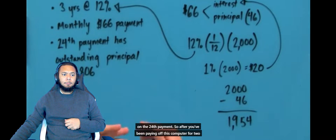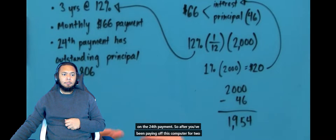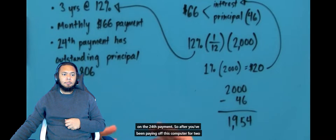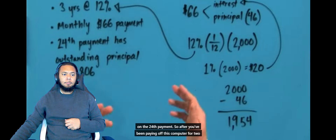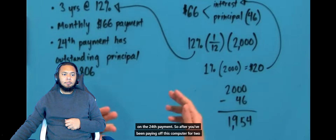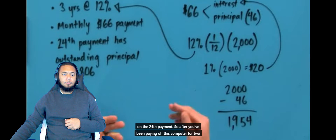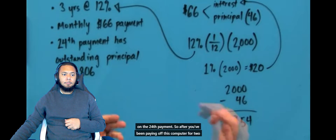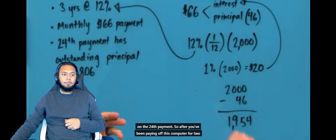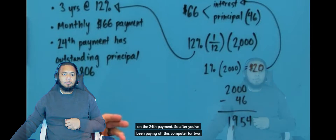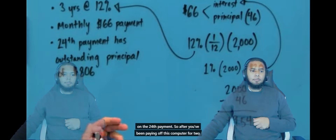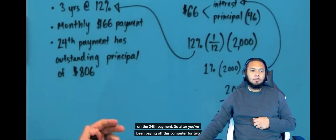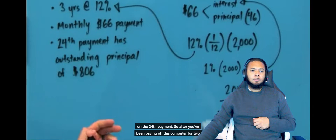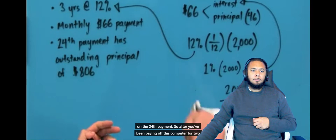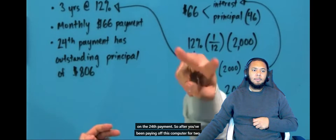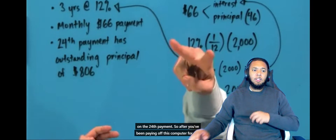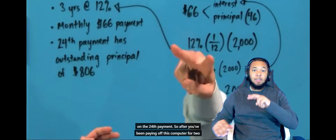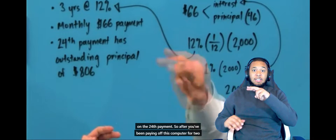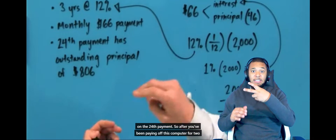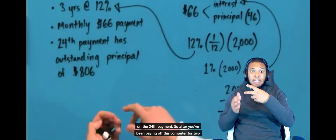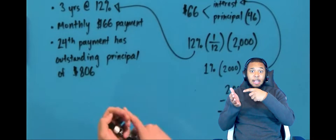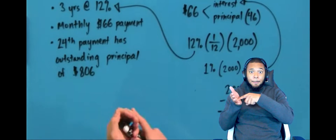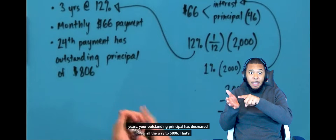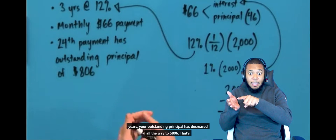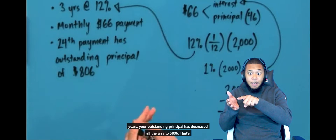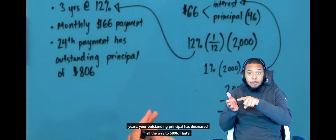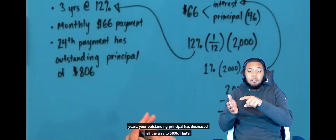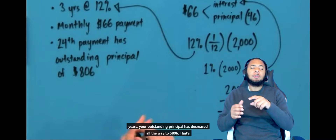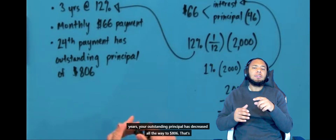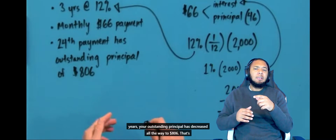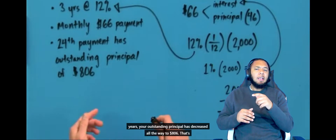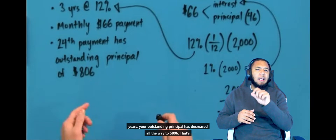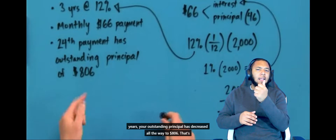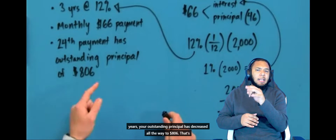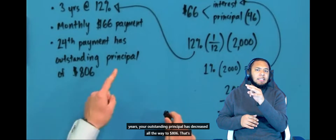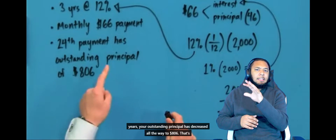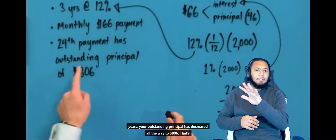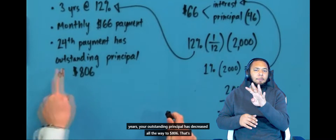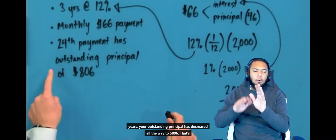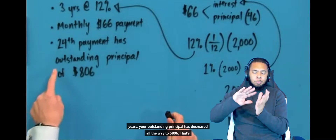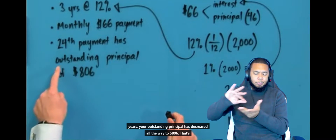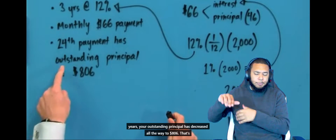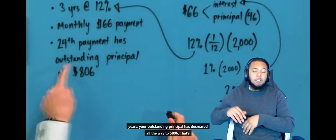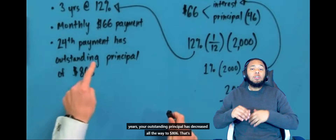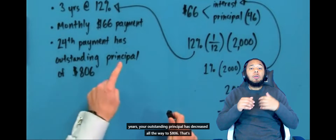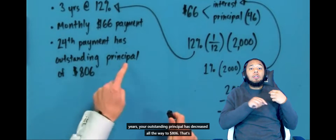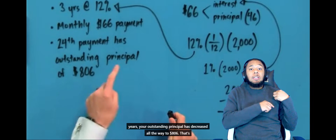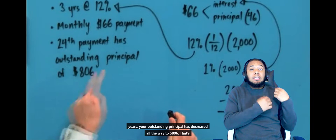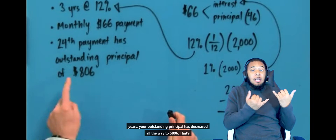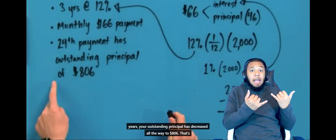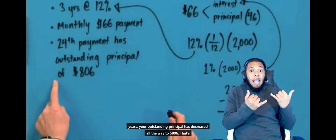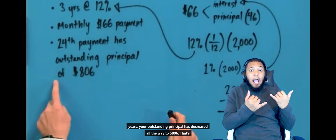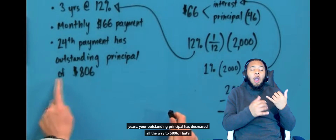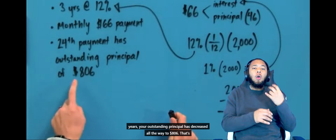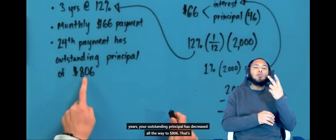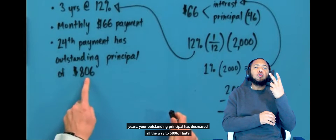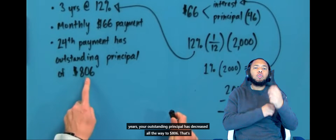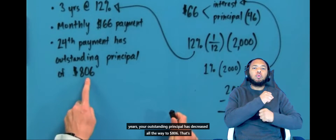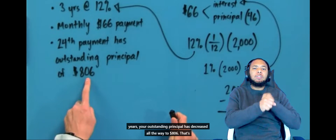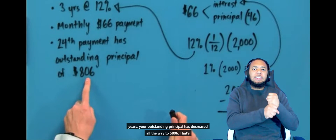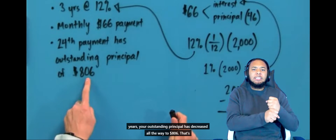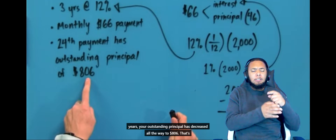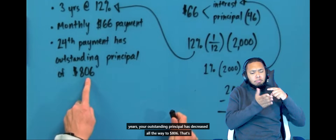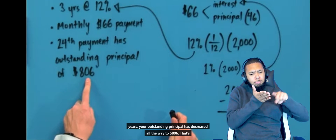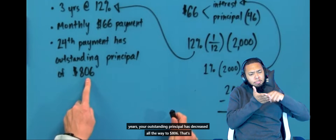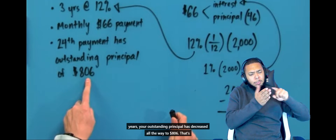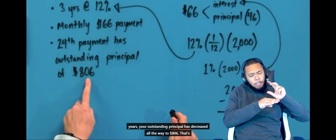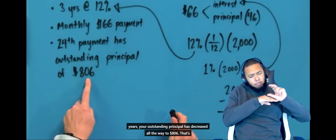so after you've been paying off this computer for 2 years, your outstanding principal has decreased all the